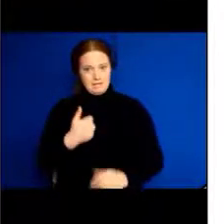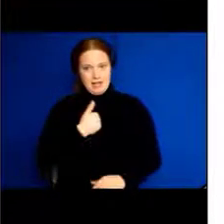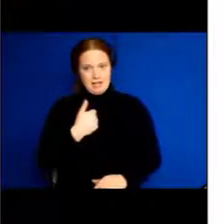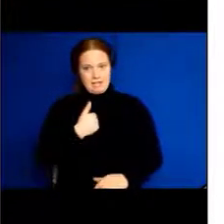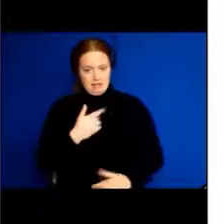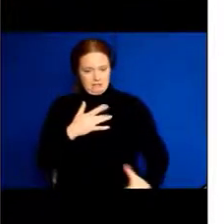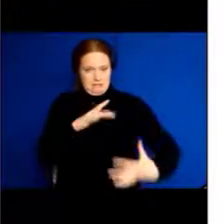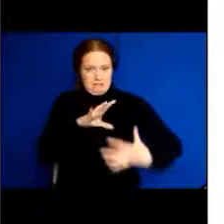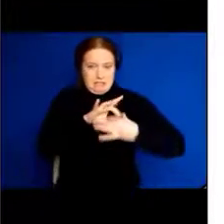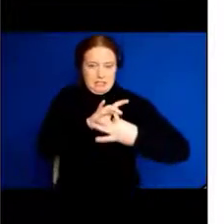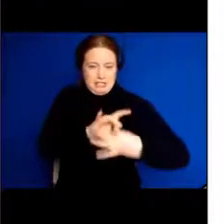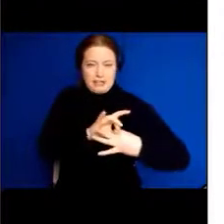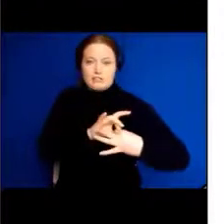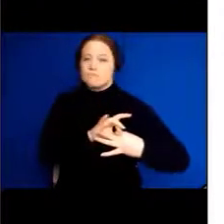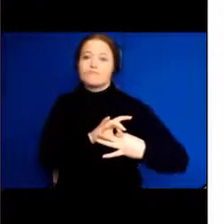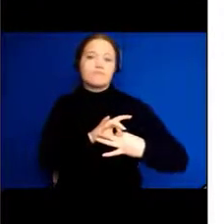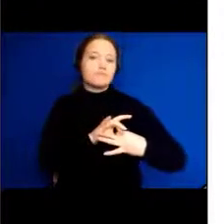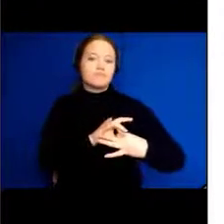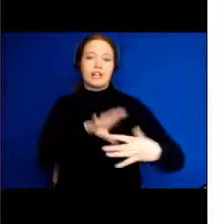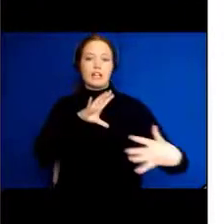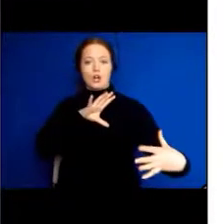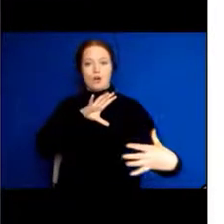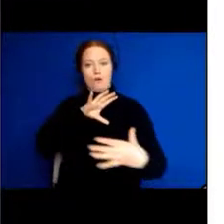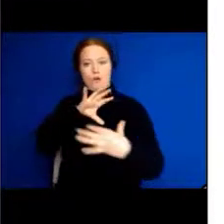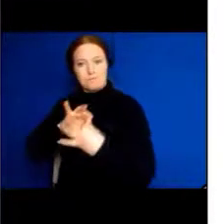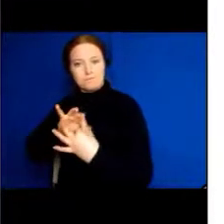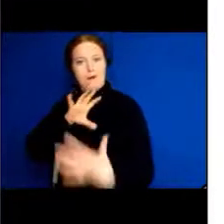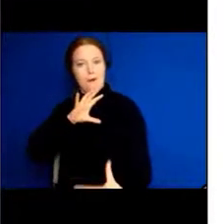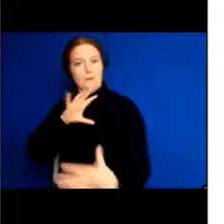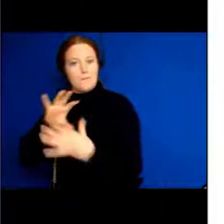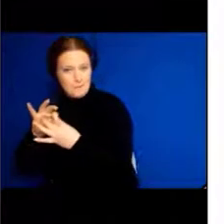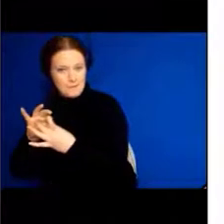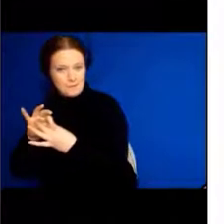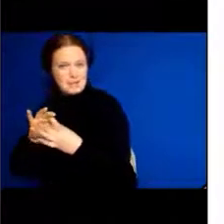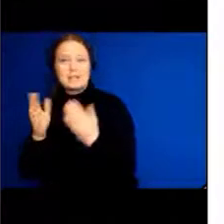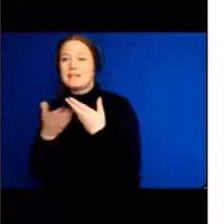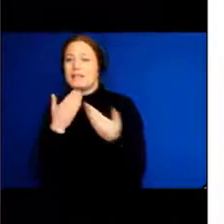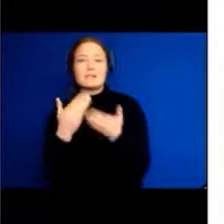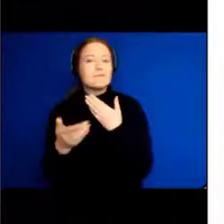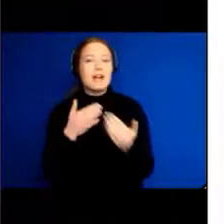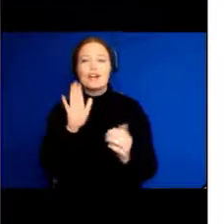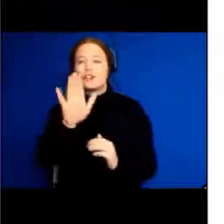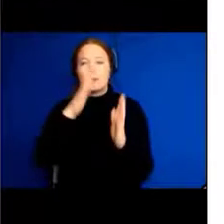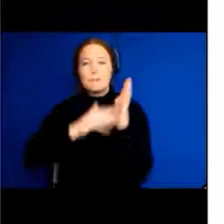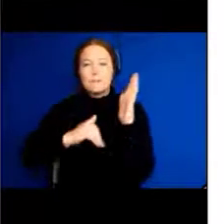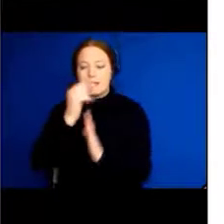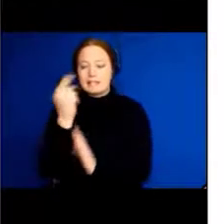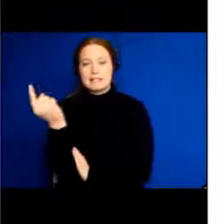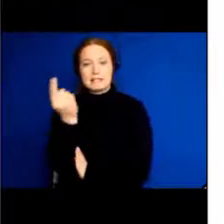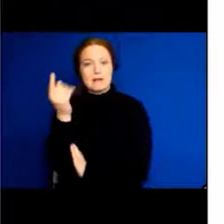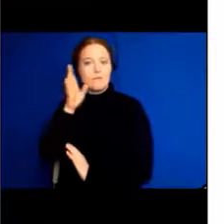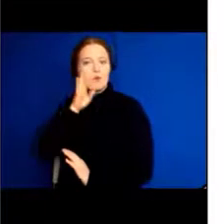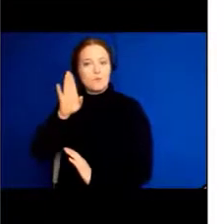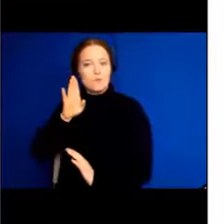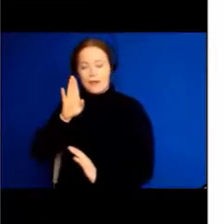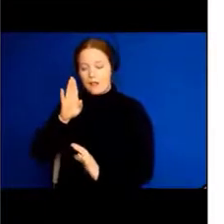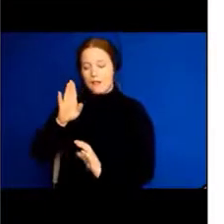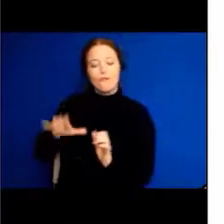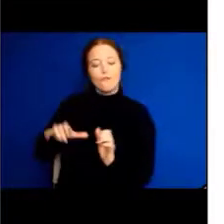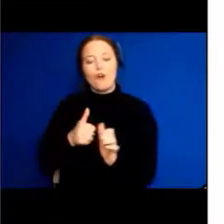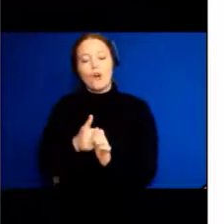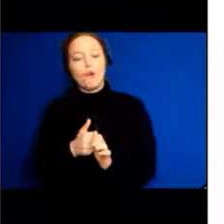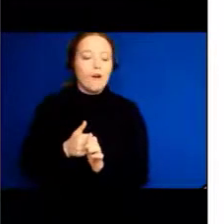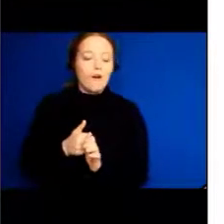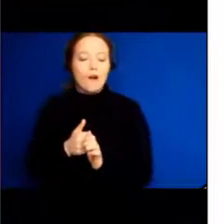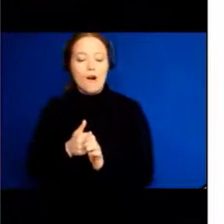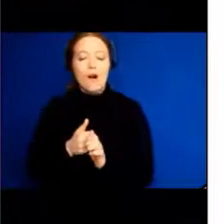outcome, because no matter what you painted, someone else was going to come along behind you and put their own stick their own